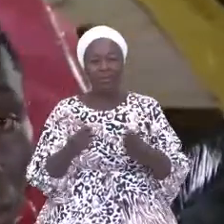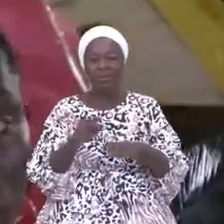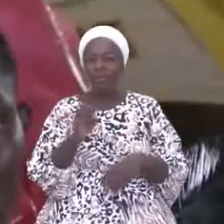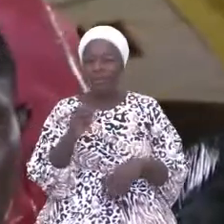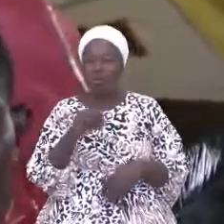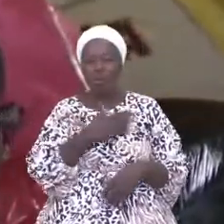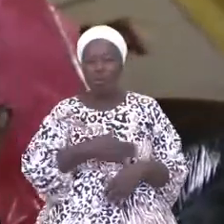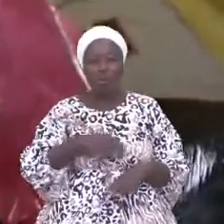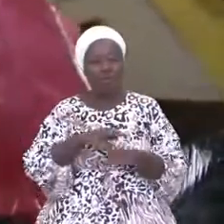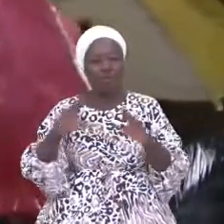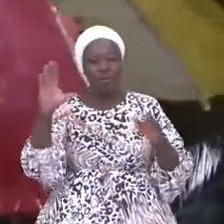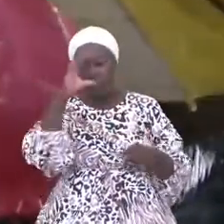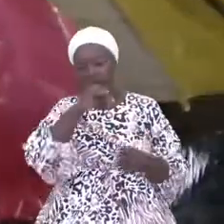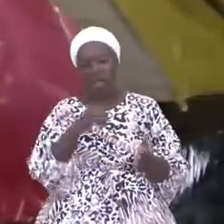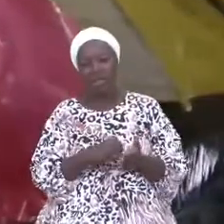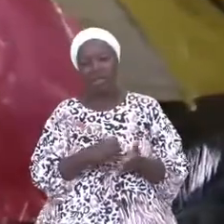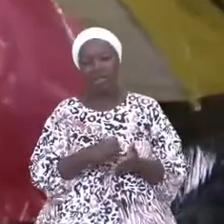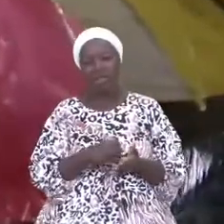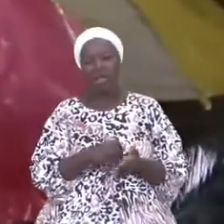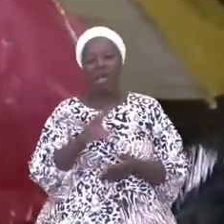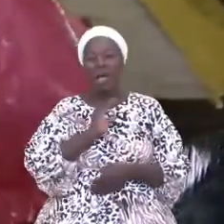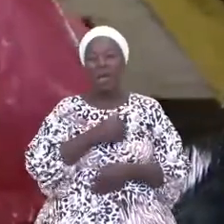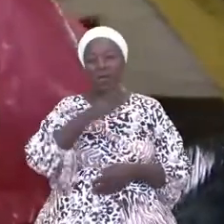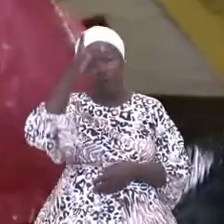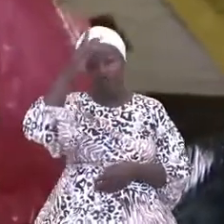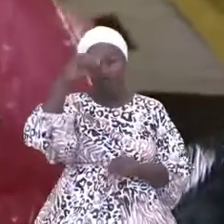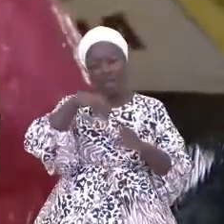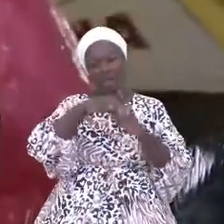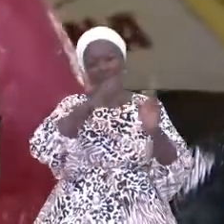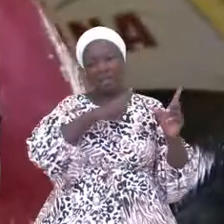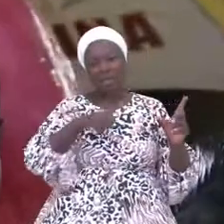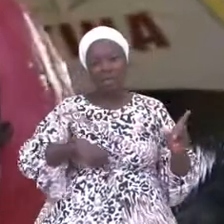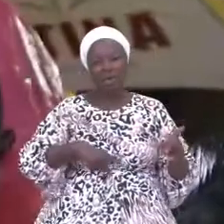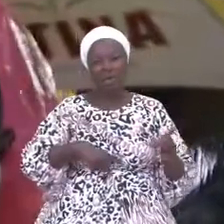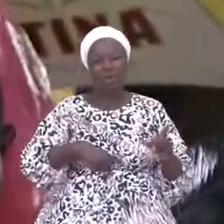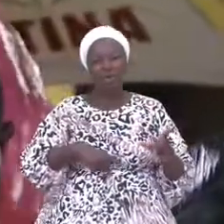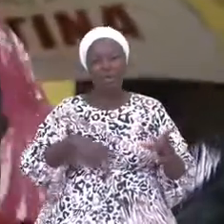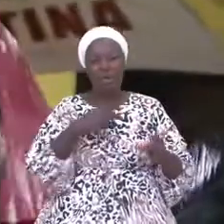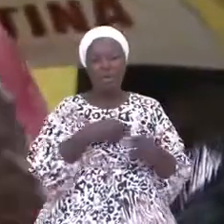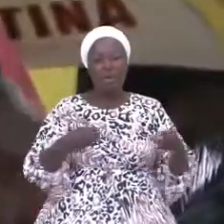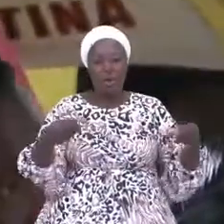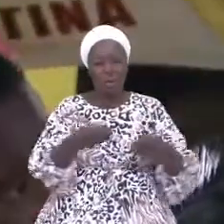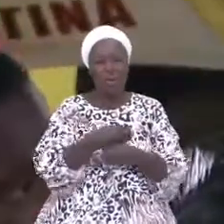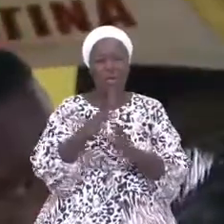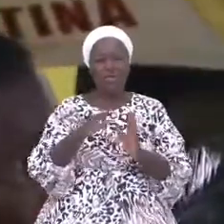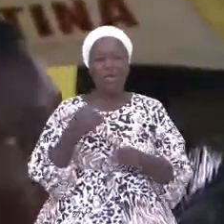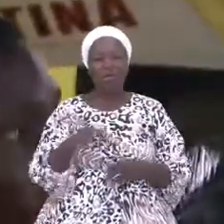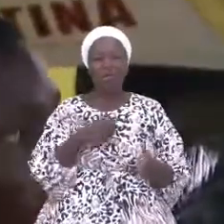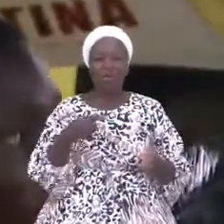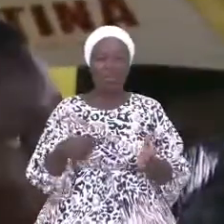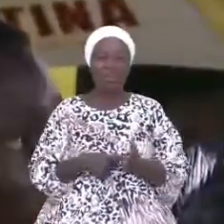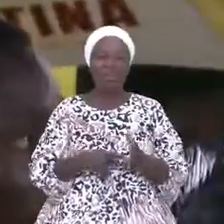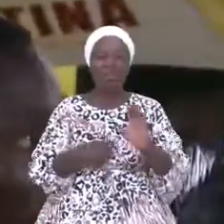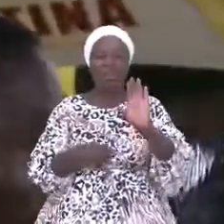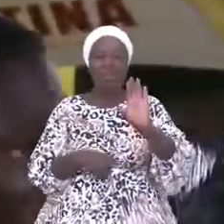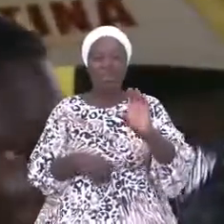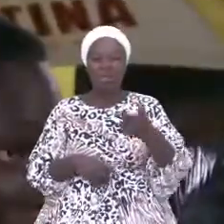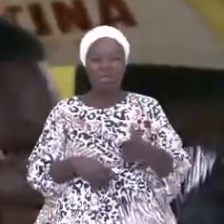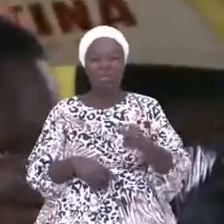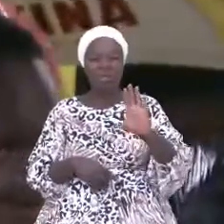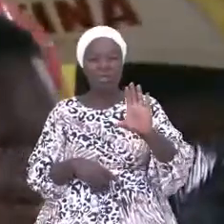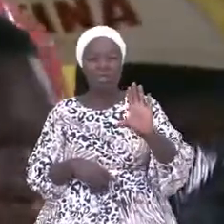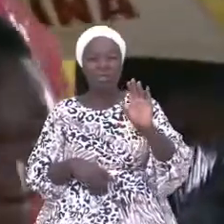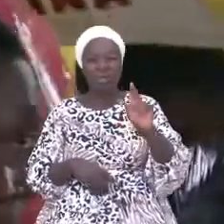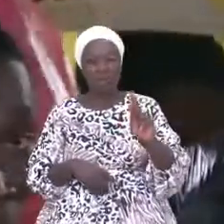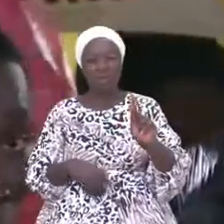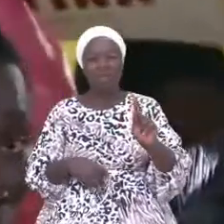it at all. Our Father in the Lord, the convener of GCK, is going to minister unto us